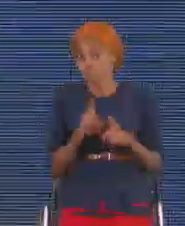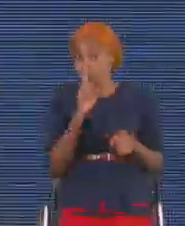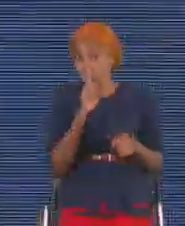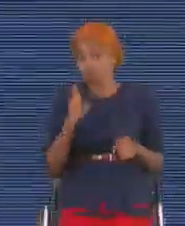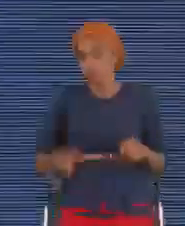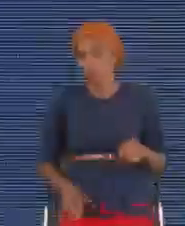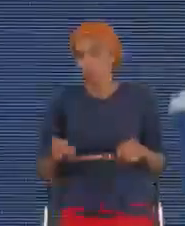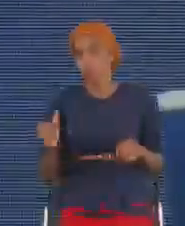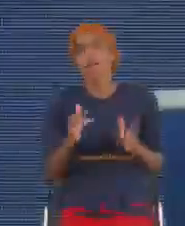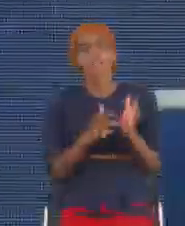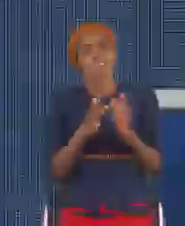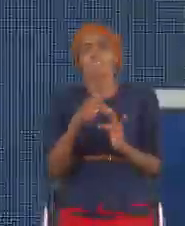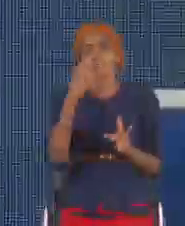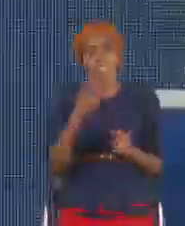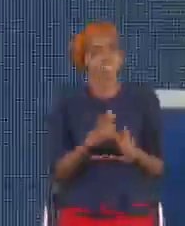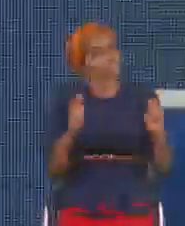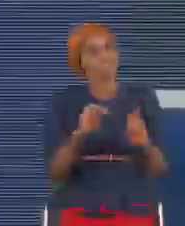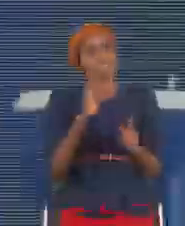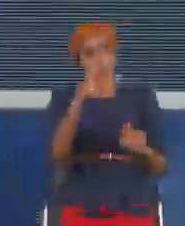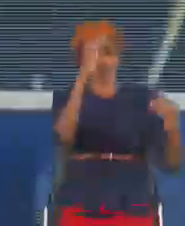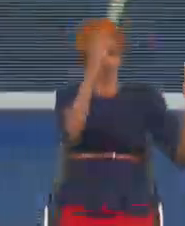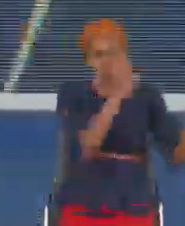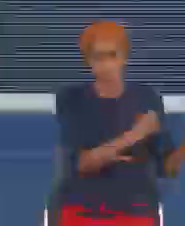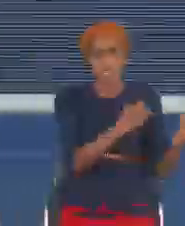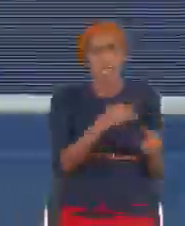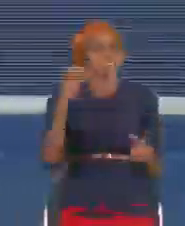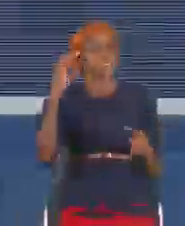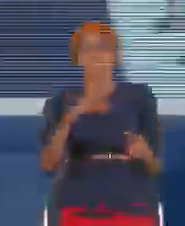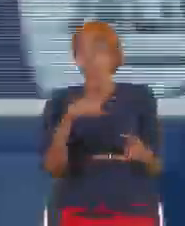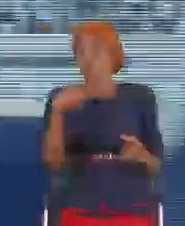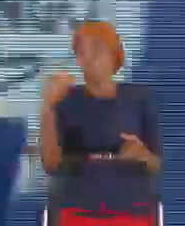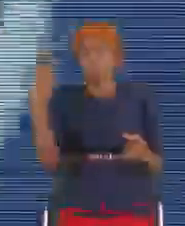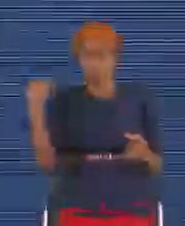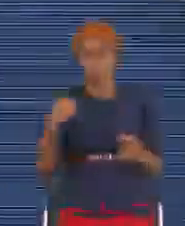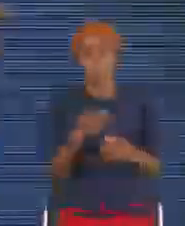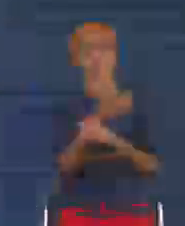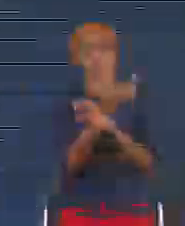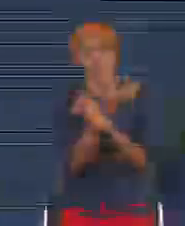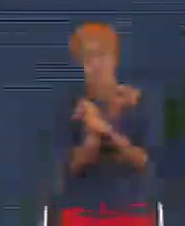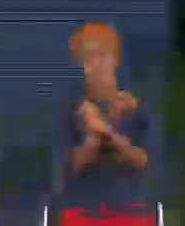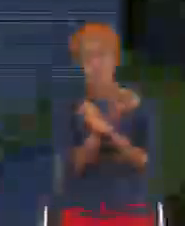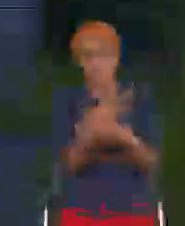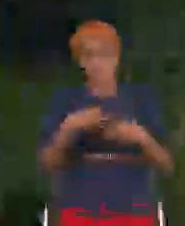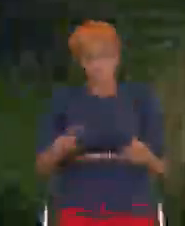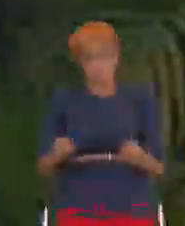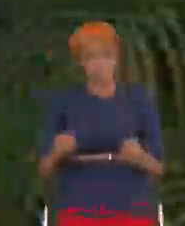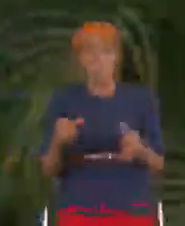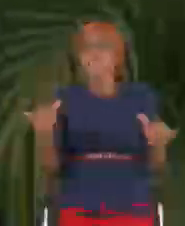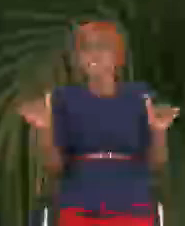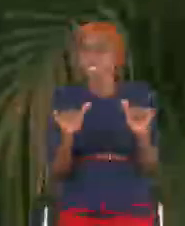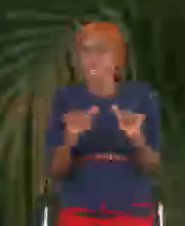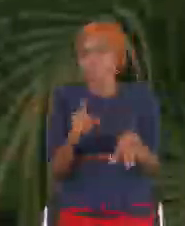Jesus said, great is your faith. And she was healed in that same, the daughter was healed in